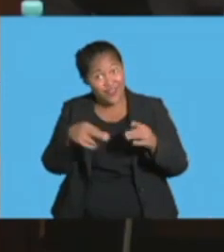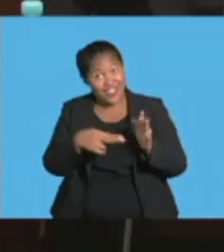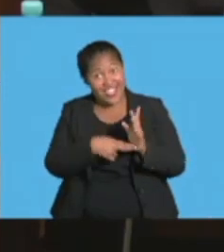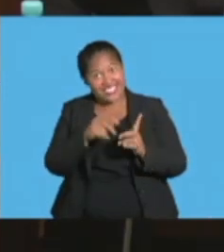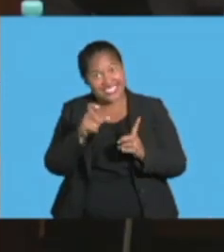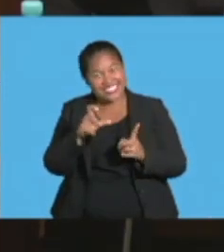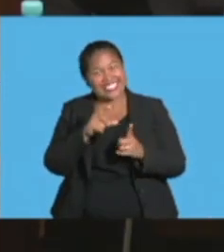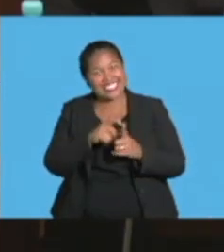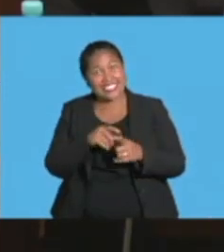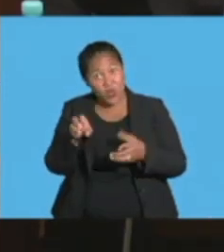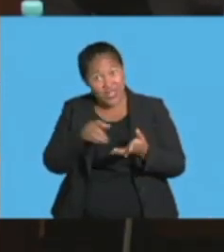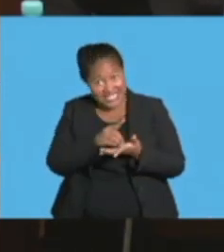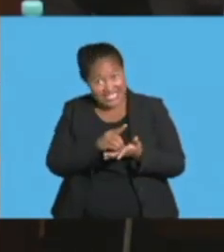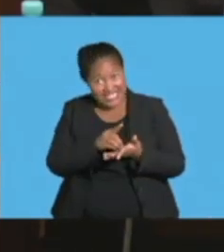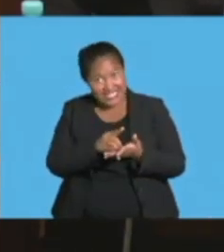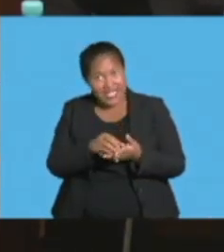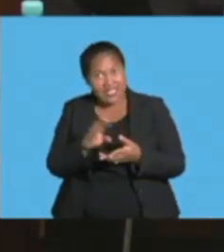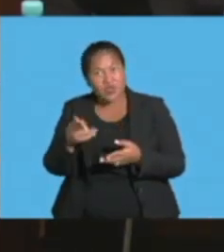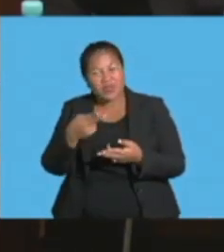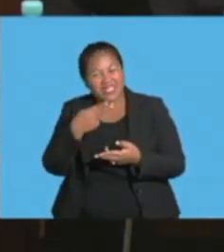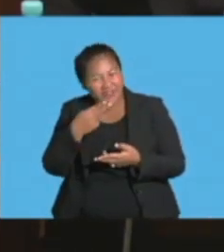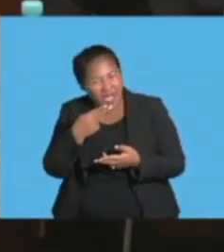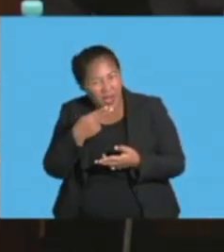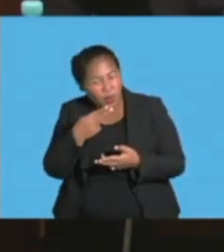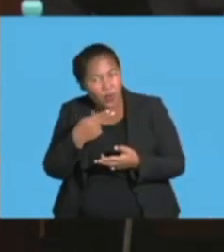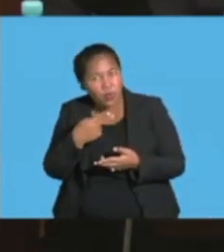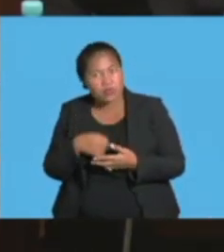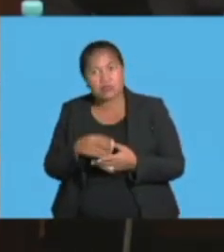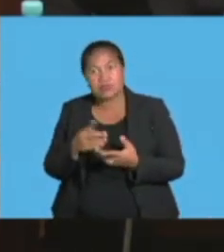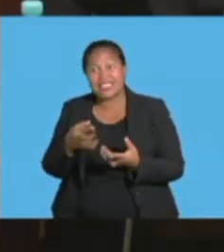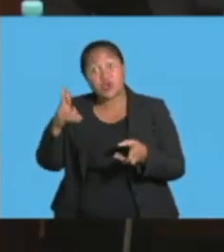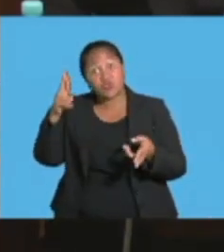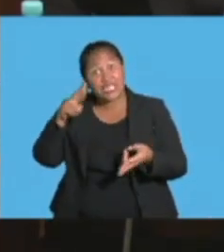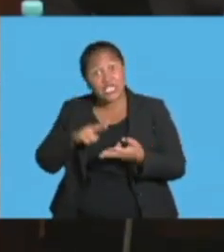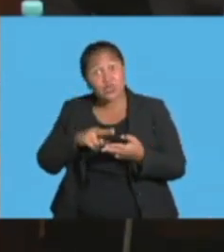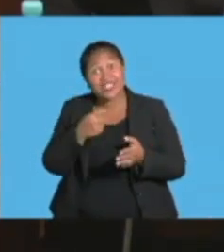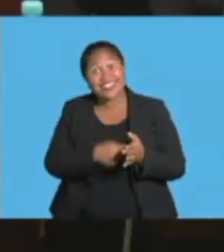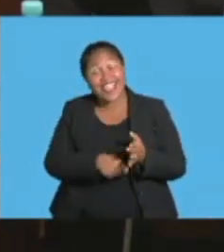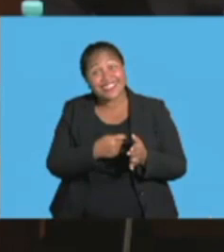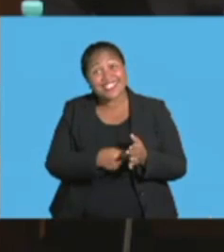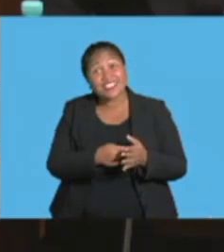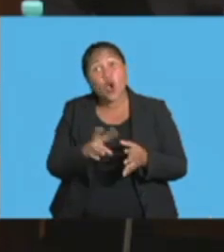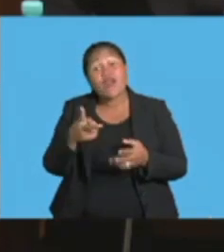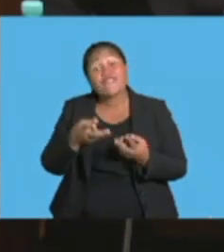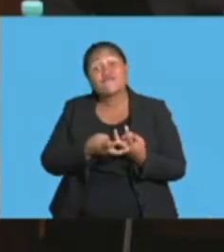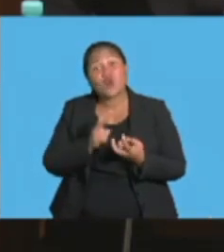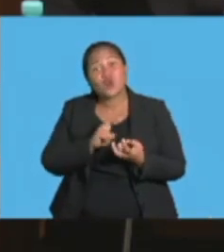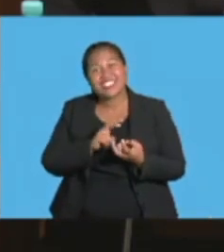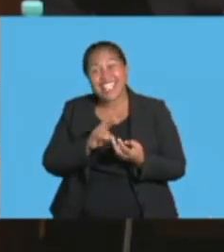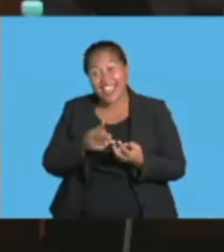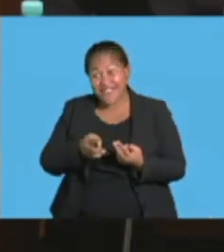on alcohol, tobacco, palm oil, and reduced taxes on fruits and vegetables.